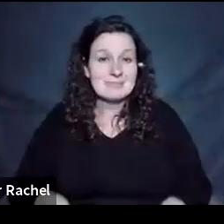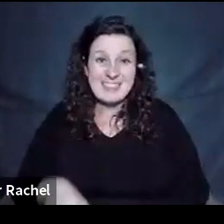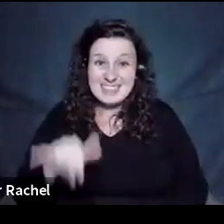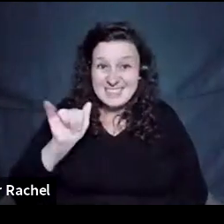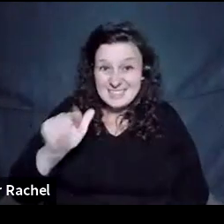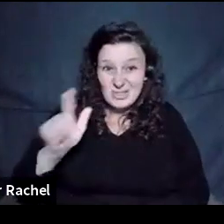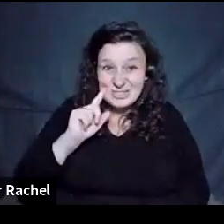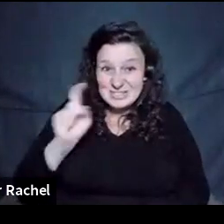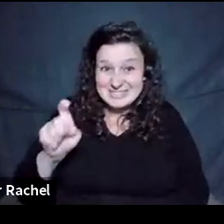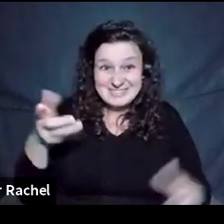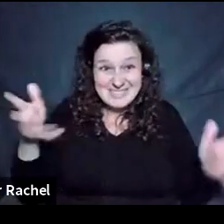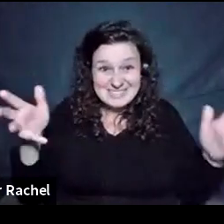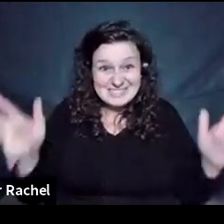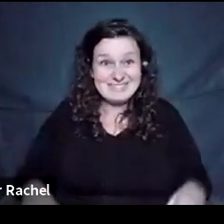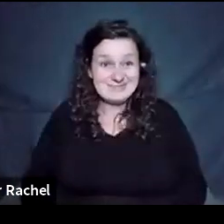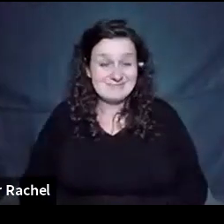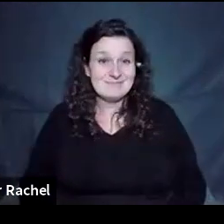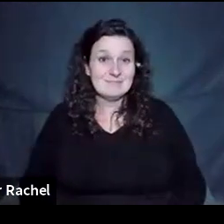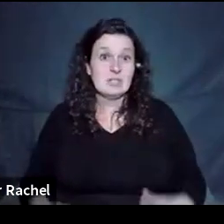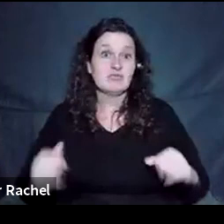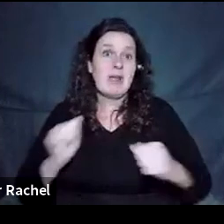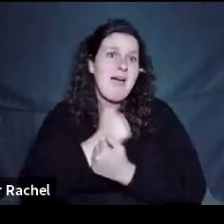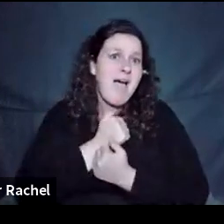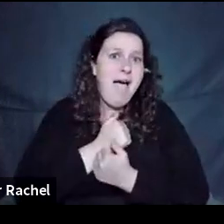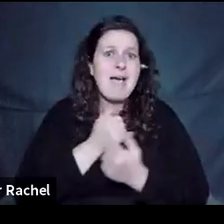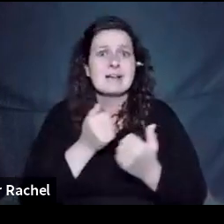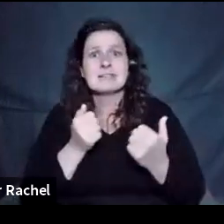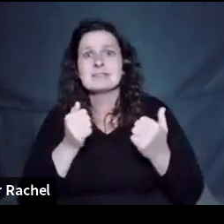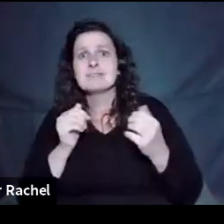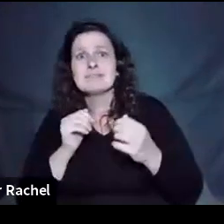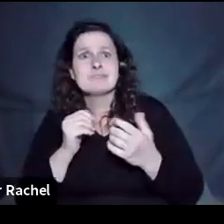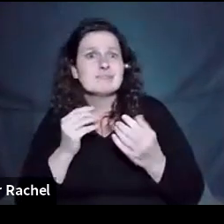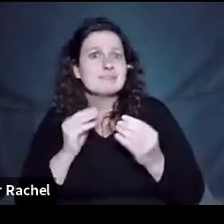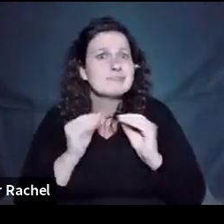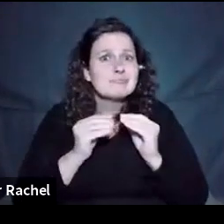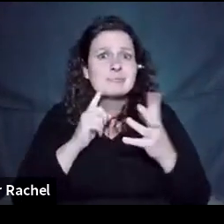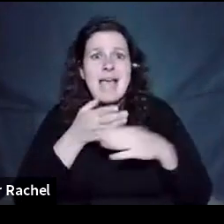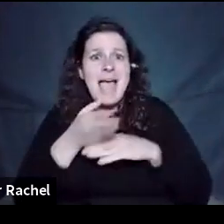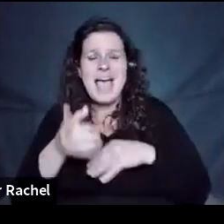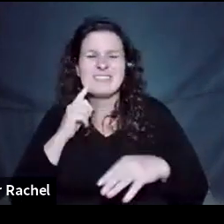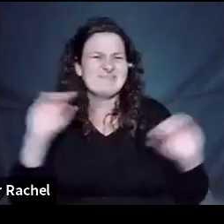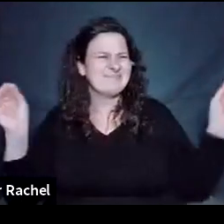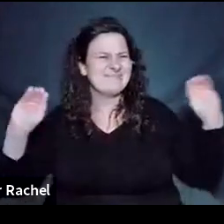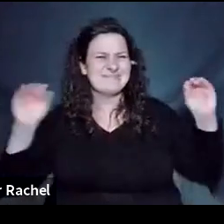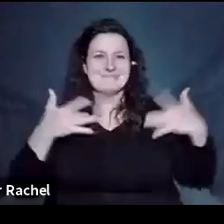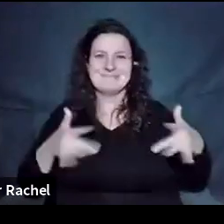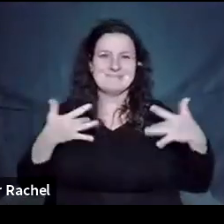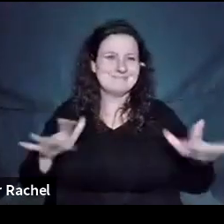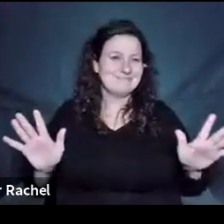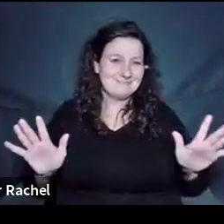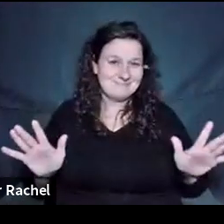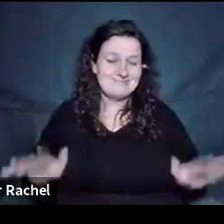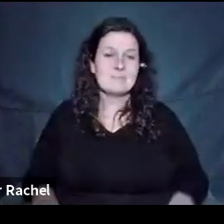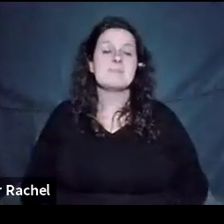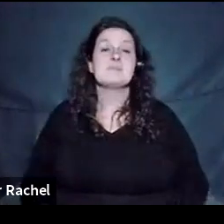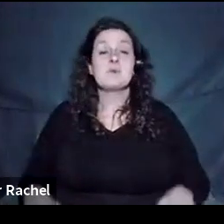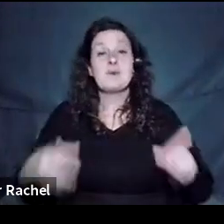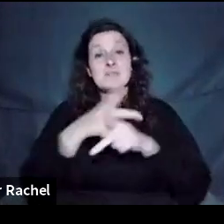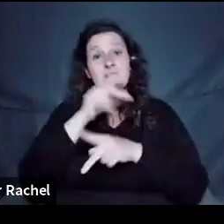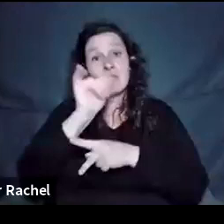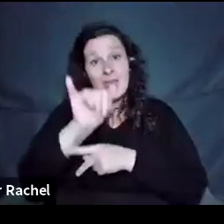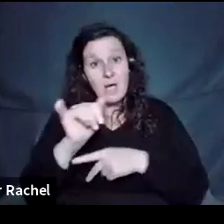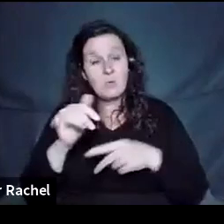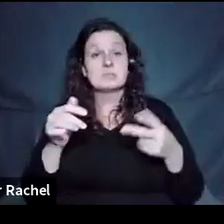needed. And to try to get hugs and cuddles after a scene, she wasn't the one. So figuring that out and having those discussions